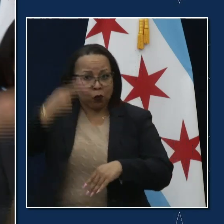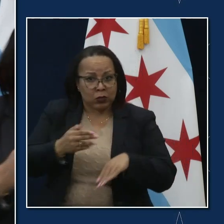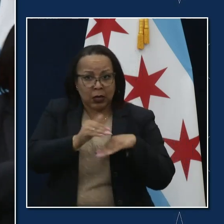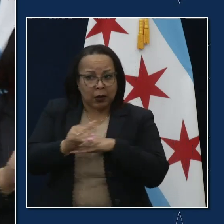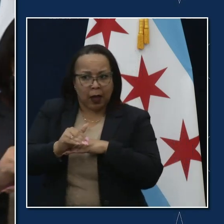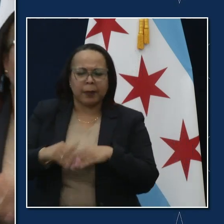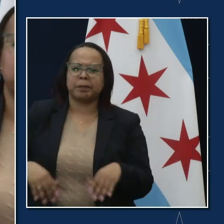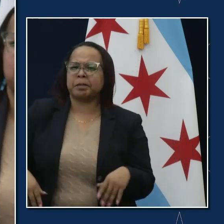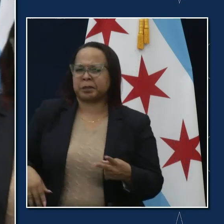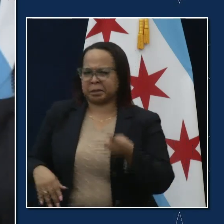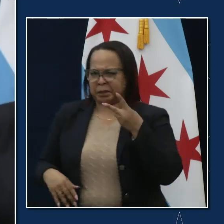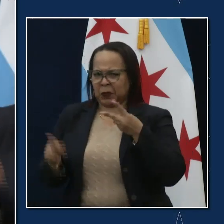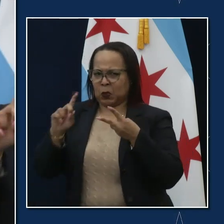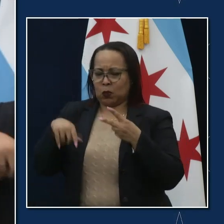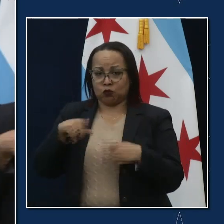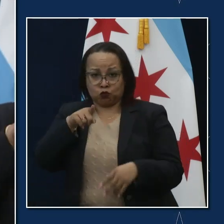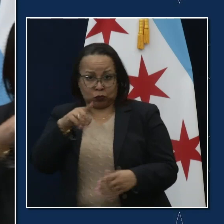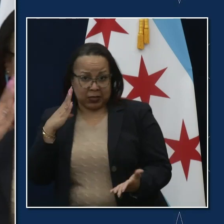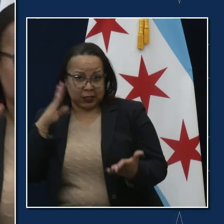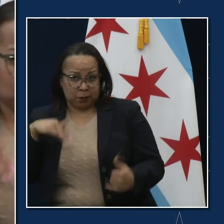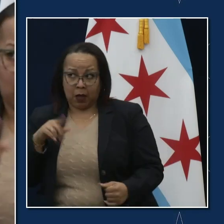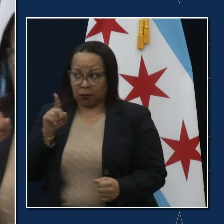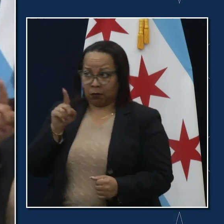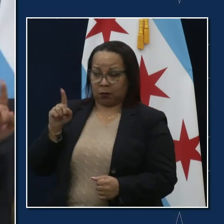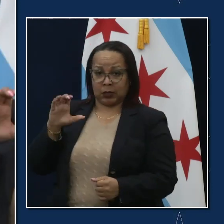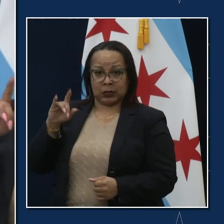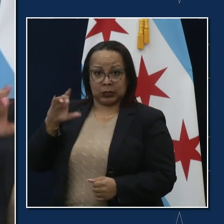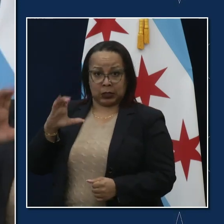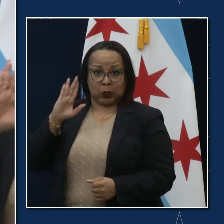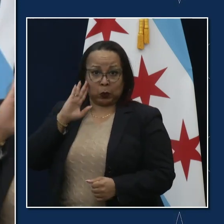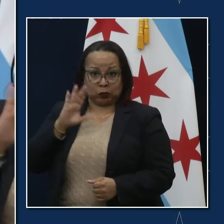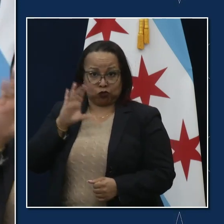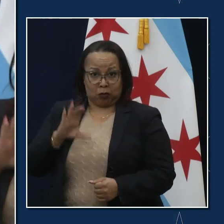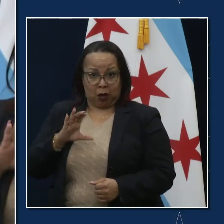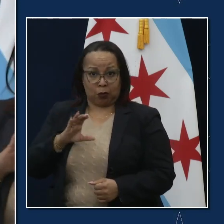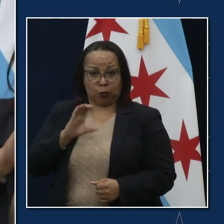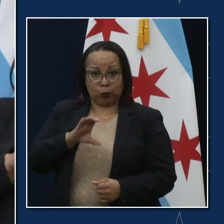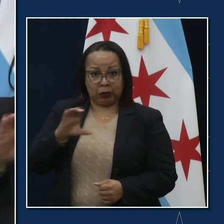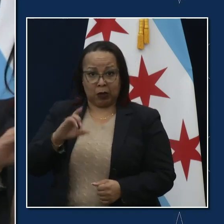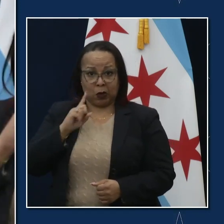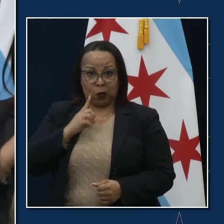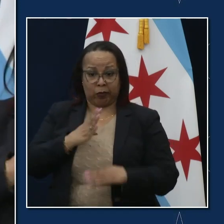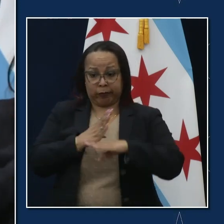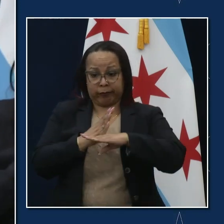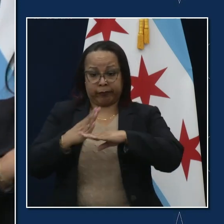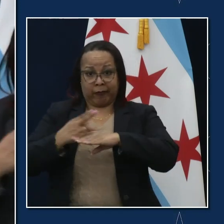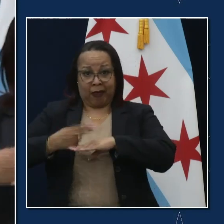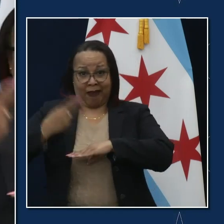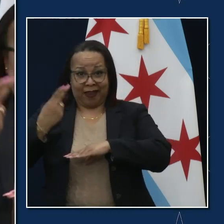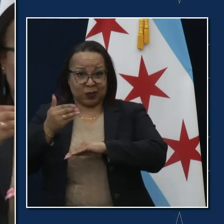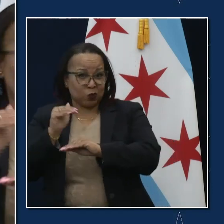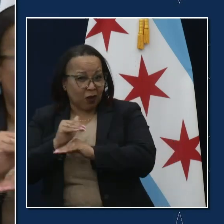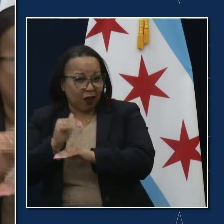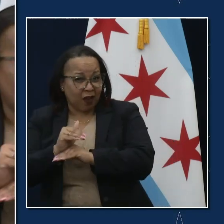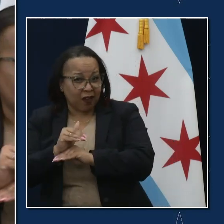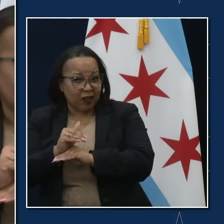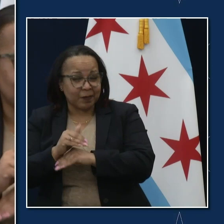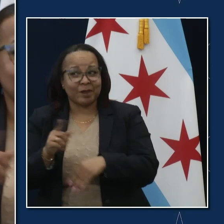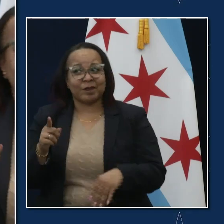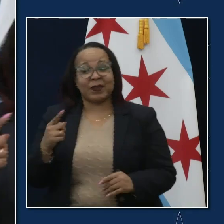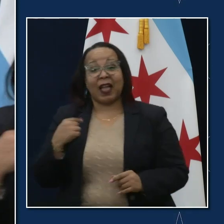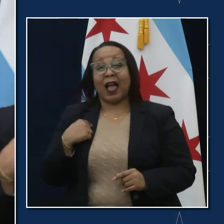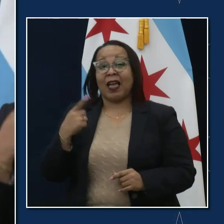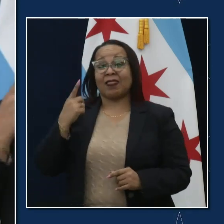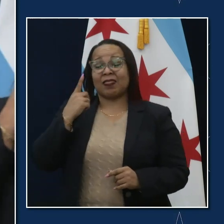So two-part question on that. Are you expecting the CDC could move Chicago, Cook County to high tonight? I think it